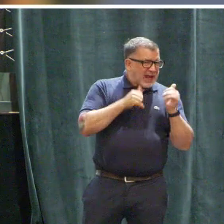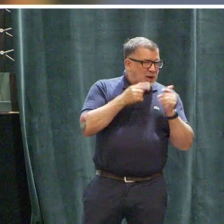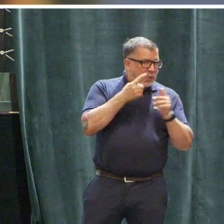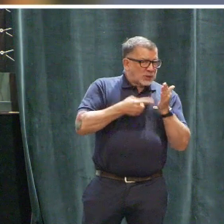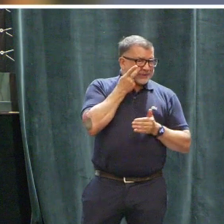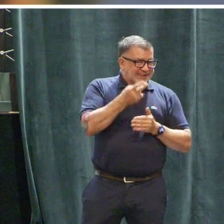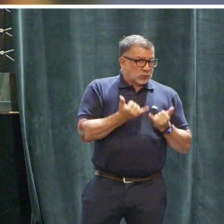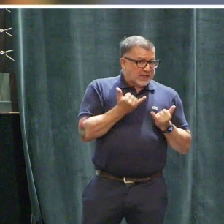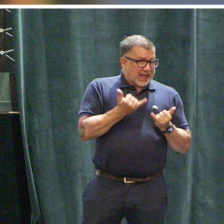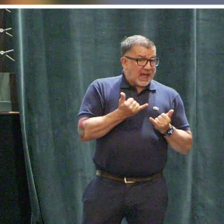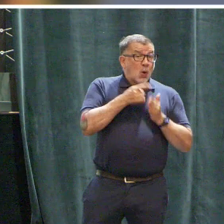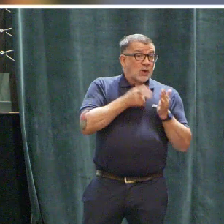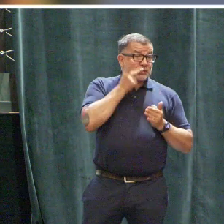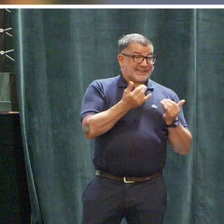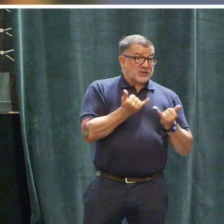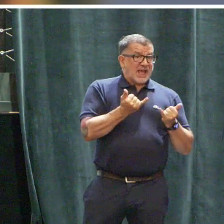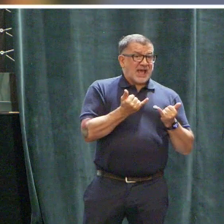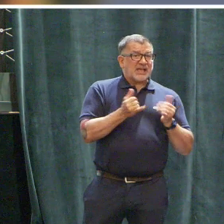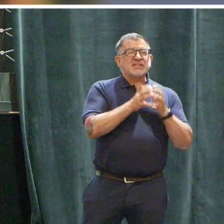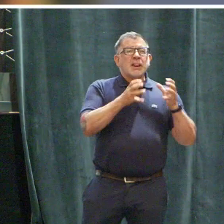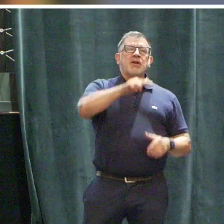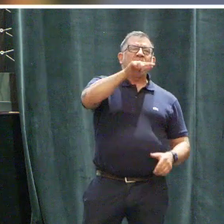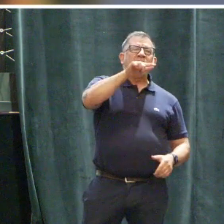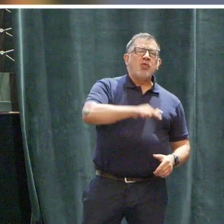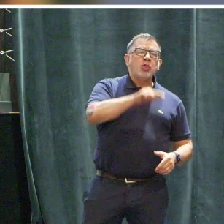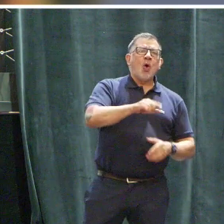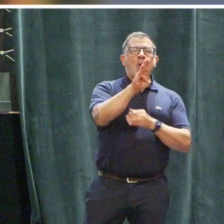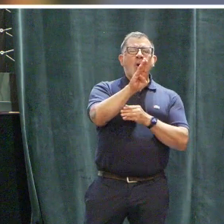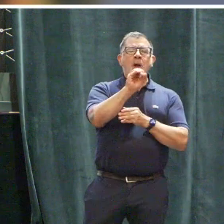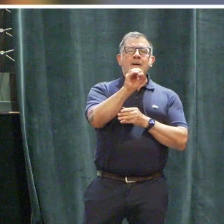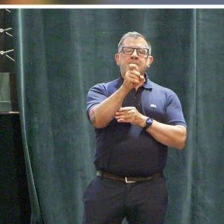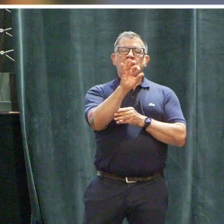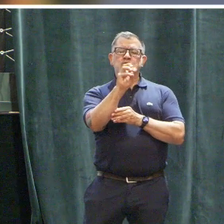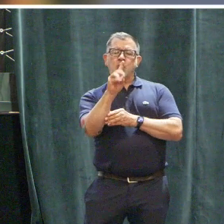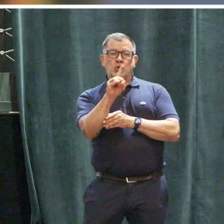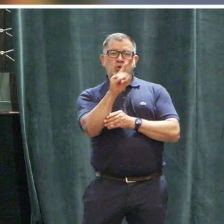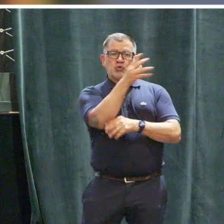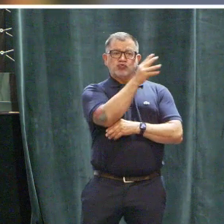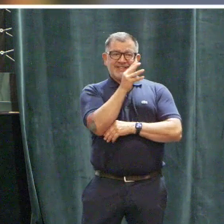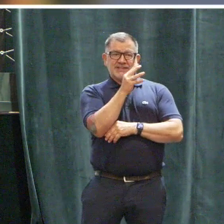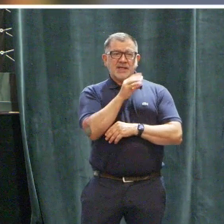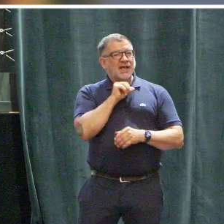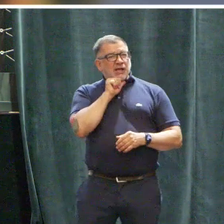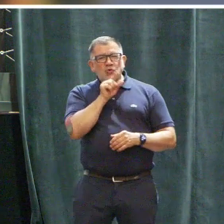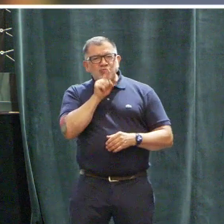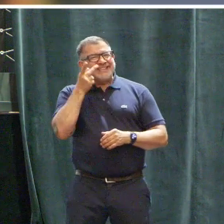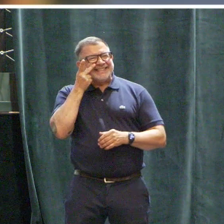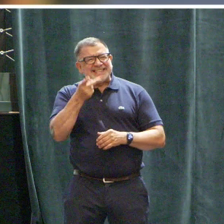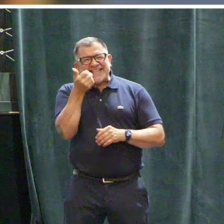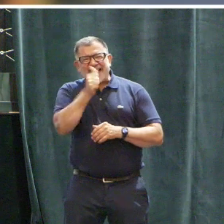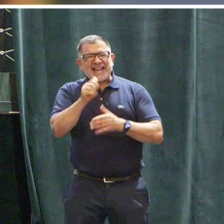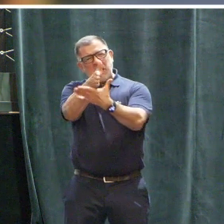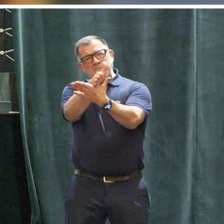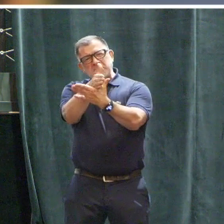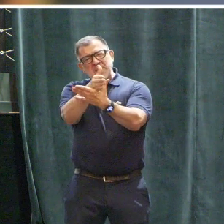there today is a lot of low boxwoods and low, very manicured shrubs. You don't see a lot of these kind of mid-level understory